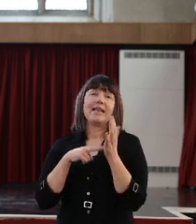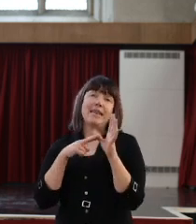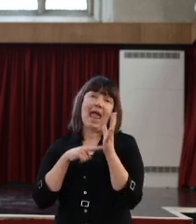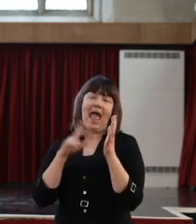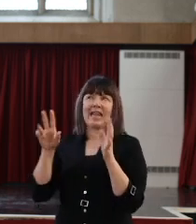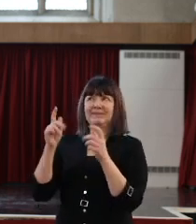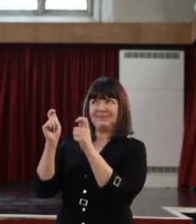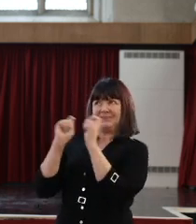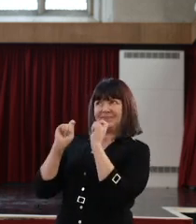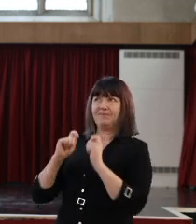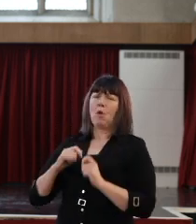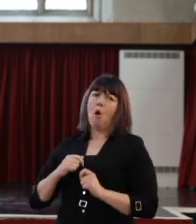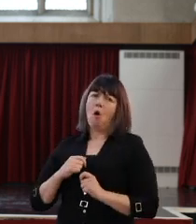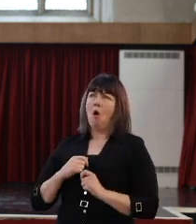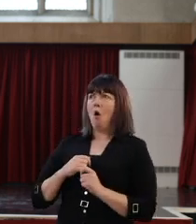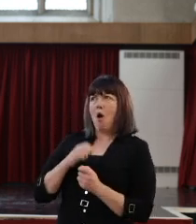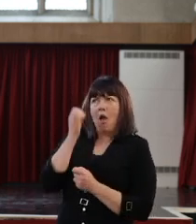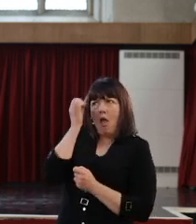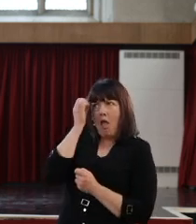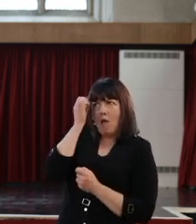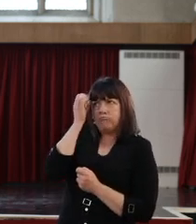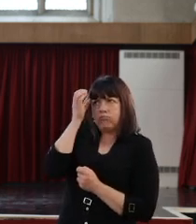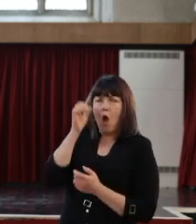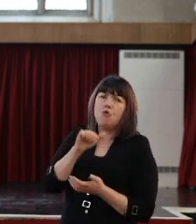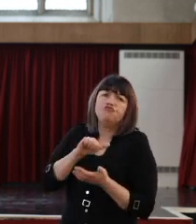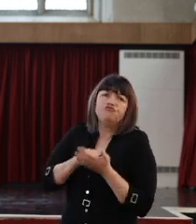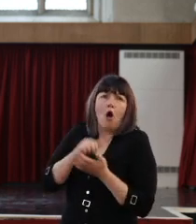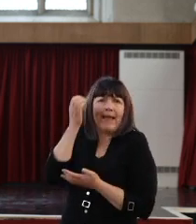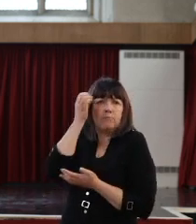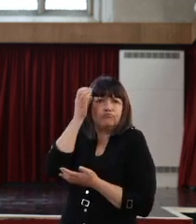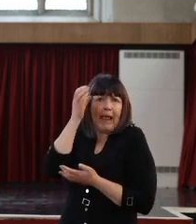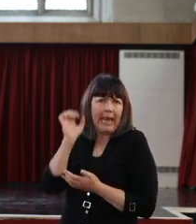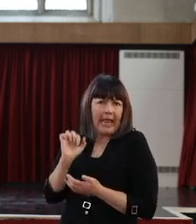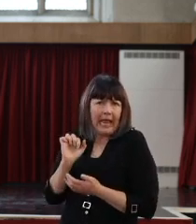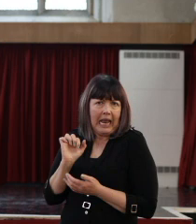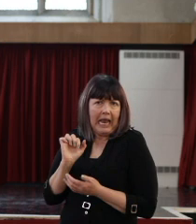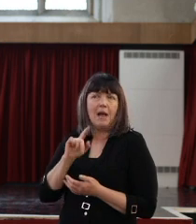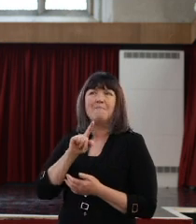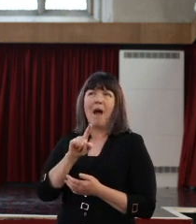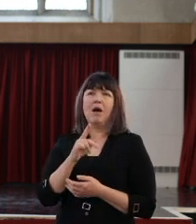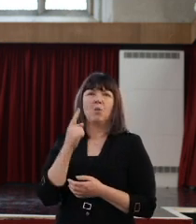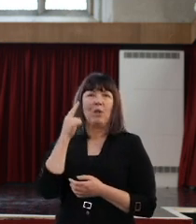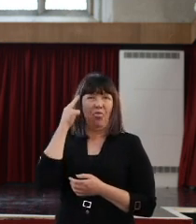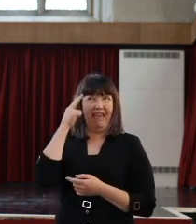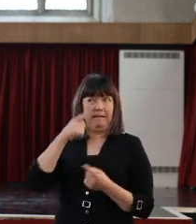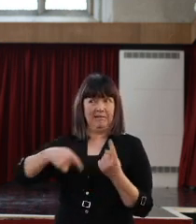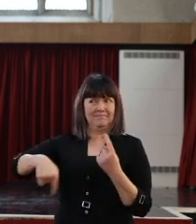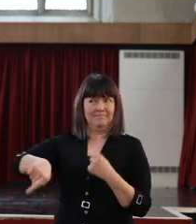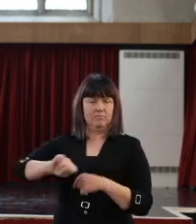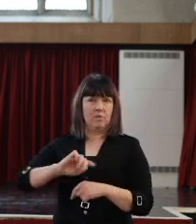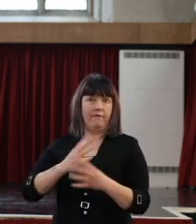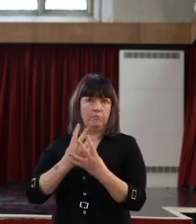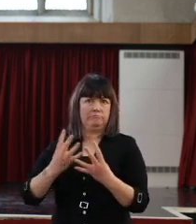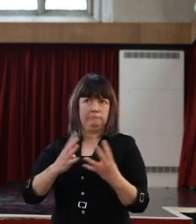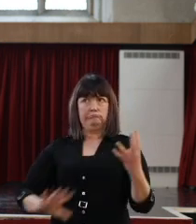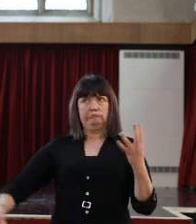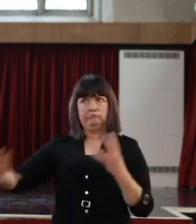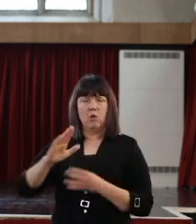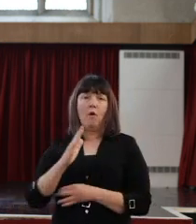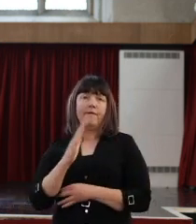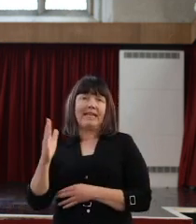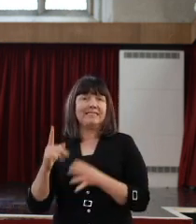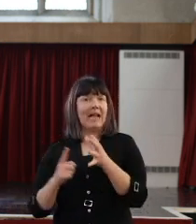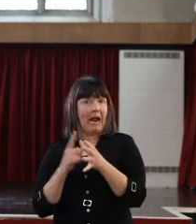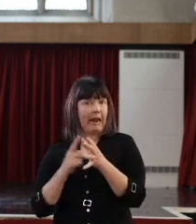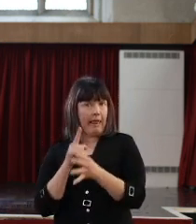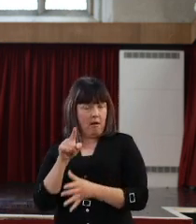Now, the problem was, of course, you didn't need to be very clever at all in East Anglia to be too clever by half. I'm 9 years old, and